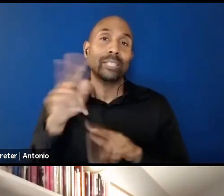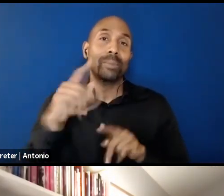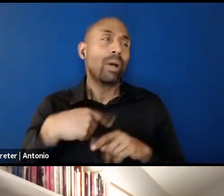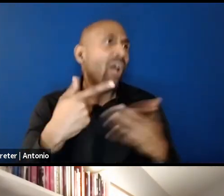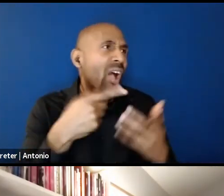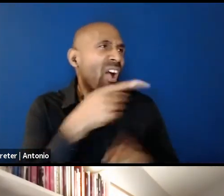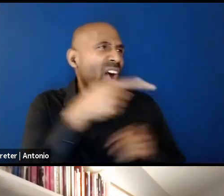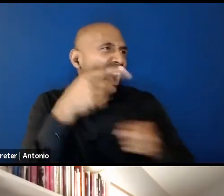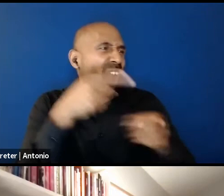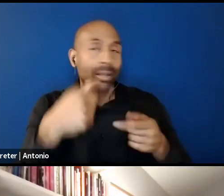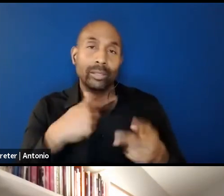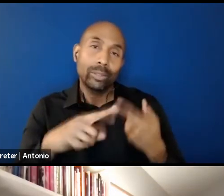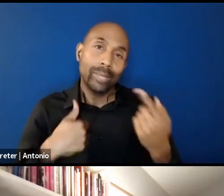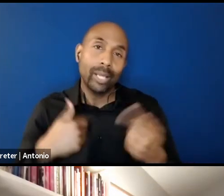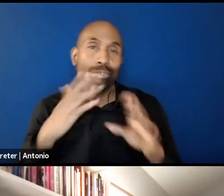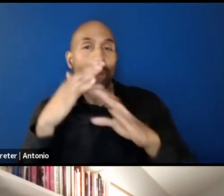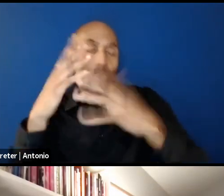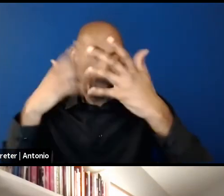you know, my attitudes